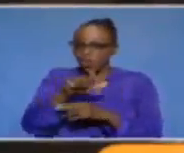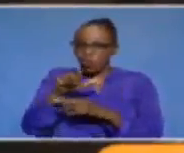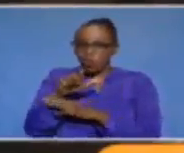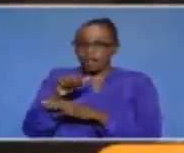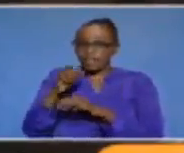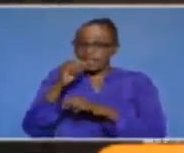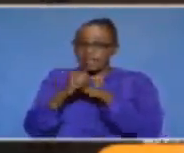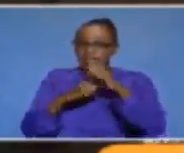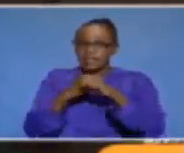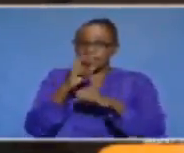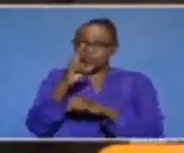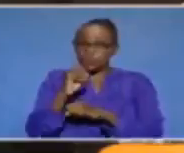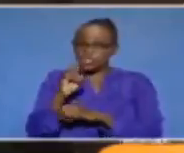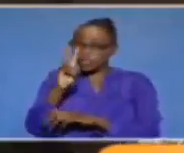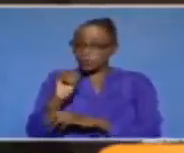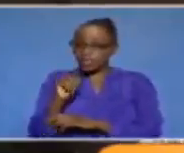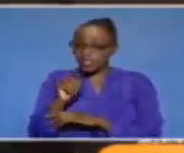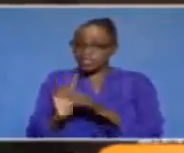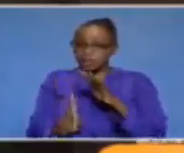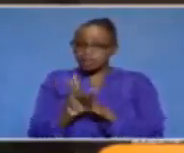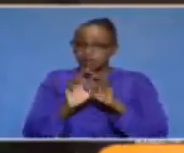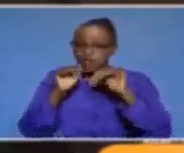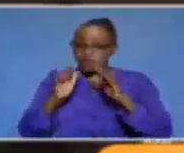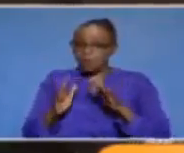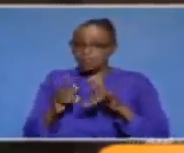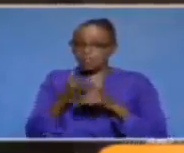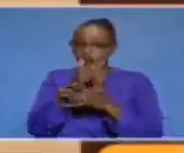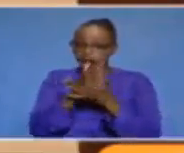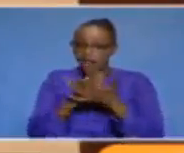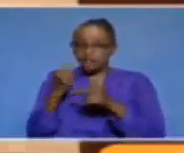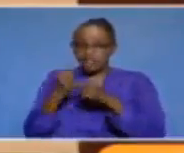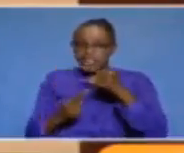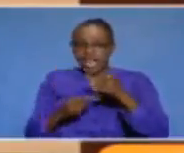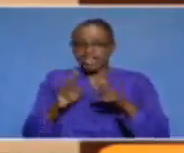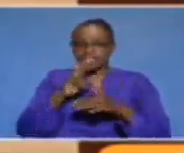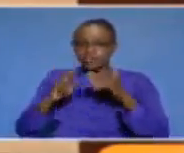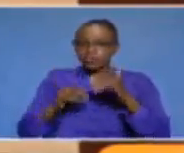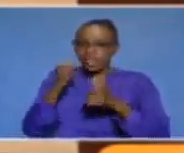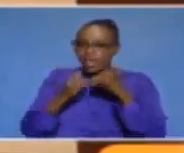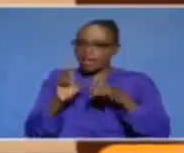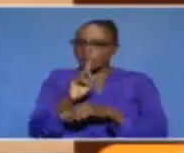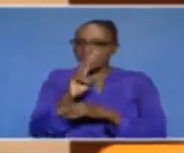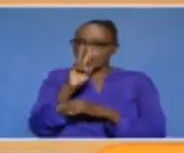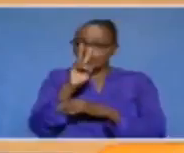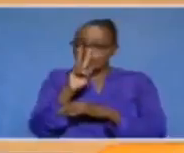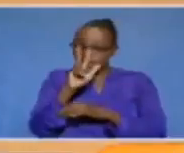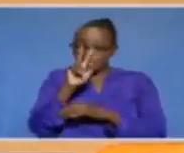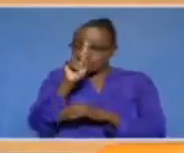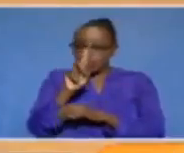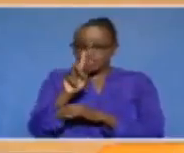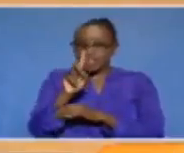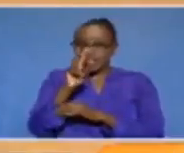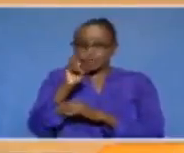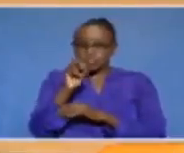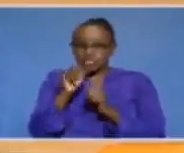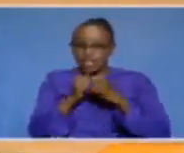year 2020, and this emerged as the firm released its half-year results for the period ending 31st December 2018.